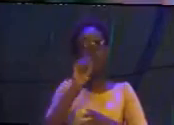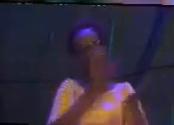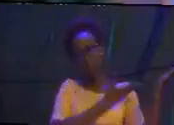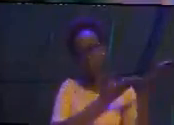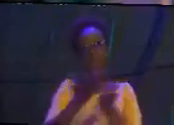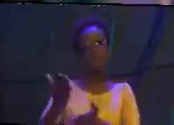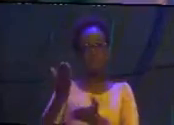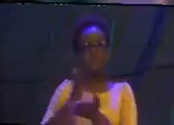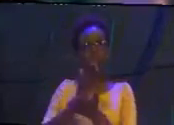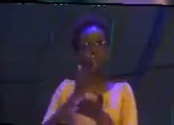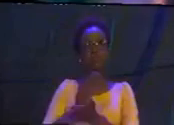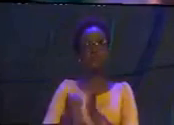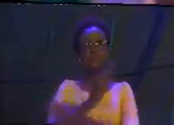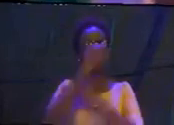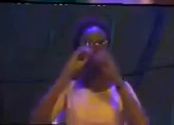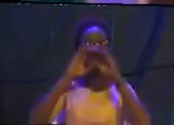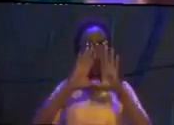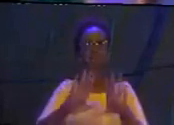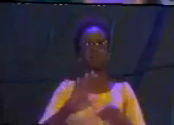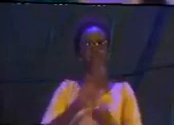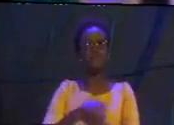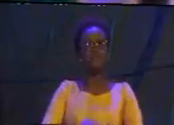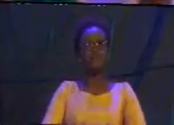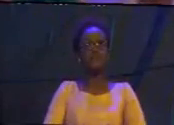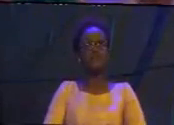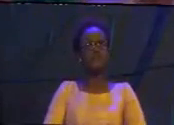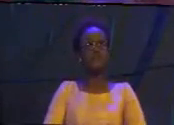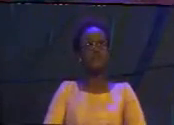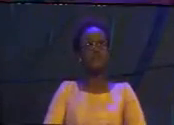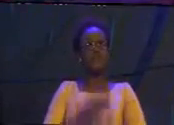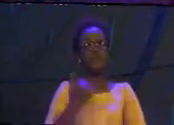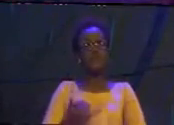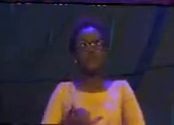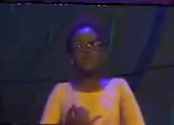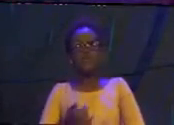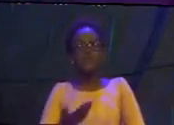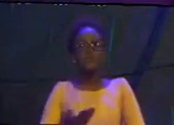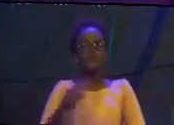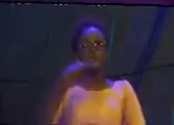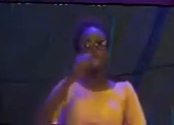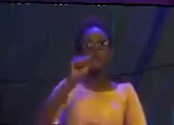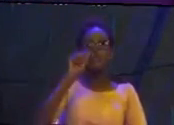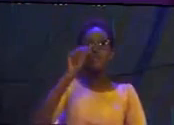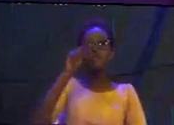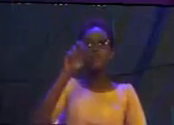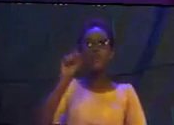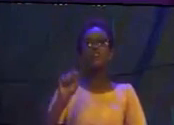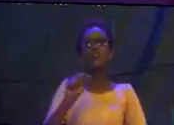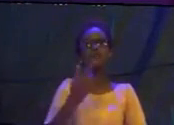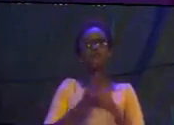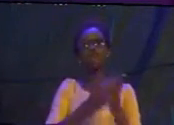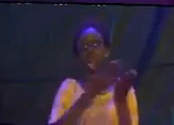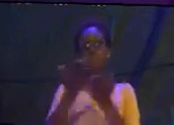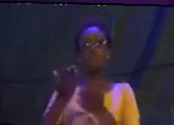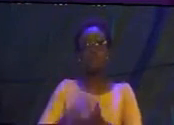sana. Welcome. Imani wa mugisha. May God bless you. Bene dataji mwaye Emmanuel Lagasana Claudette. Our brother,